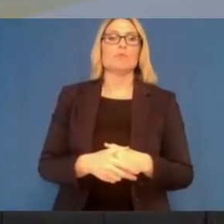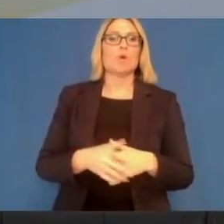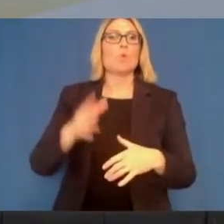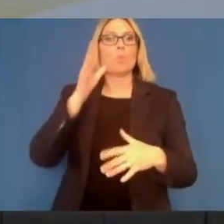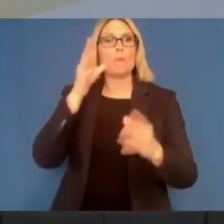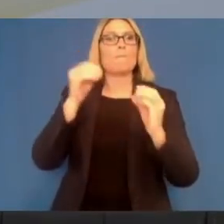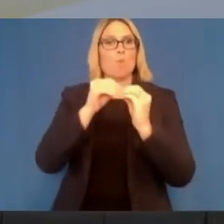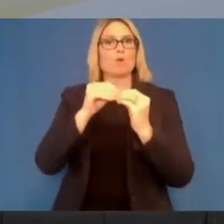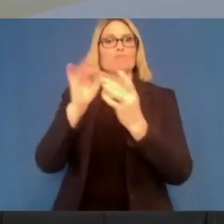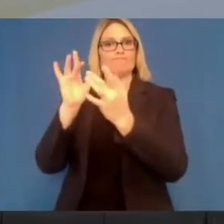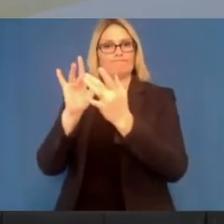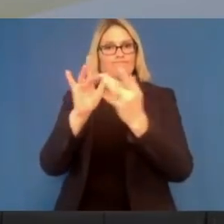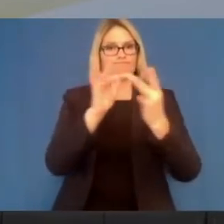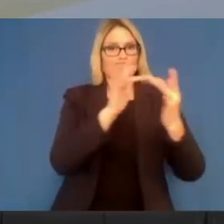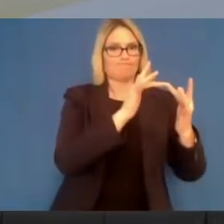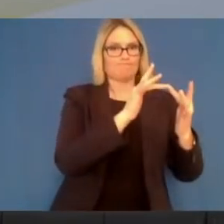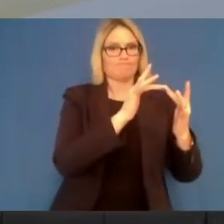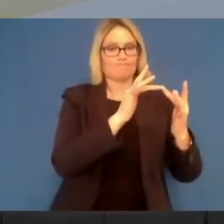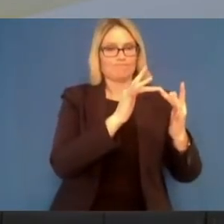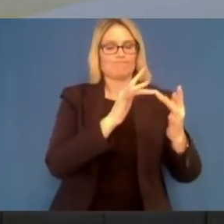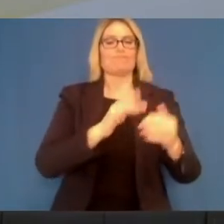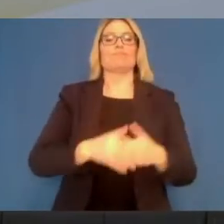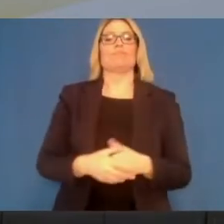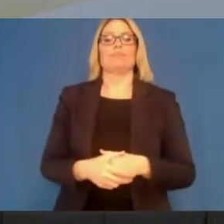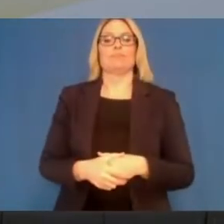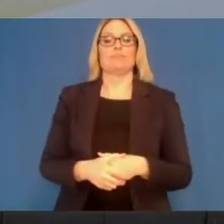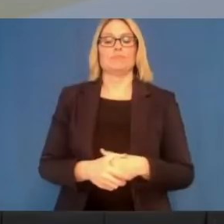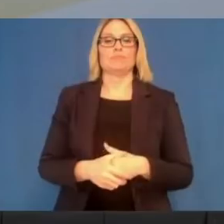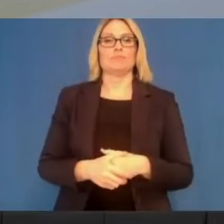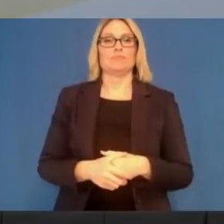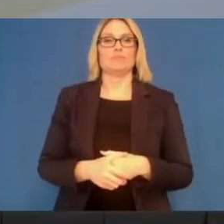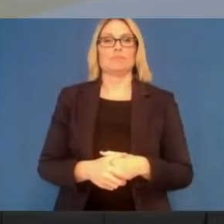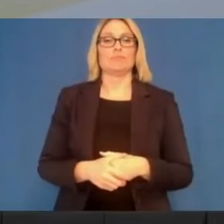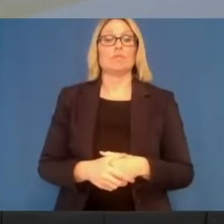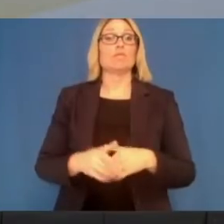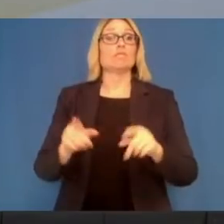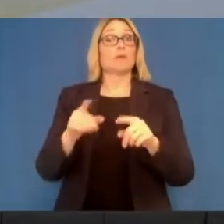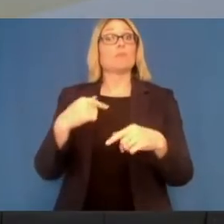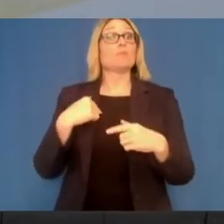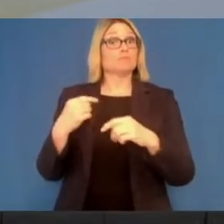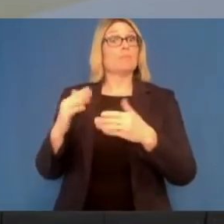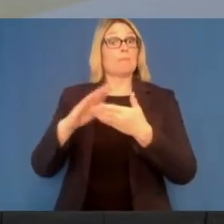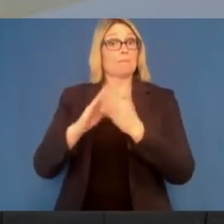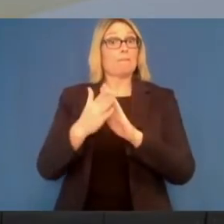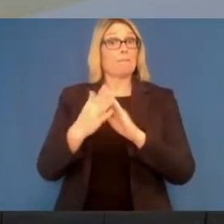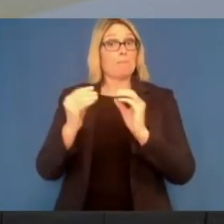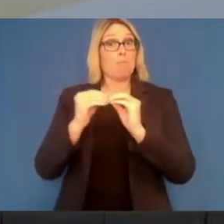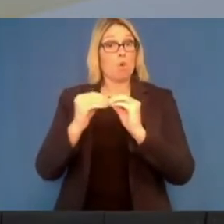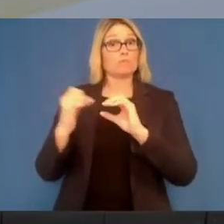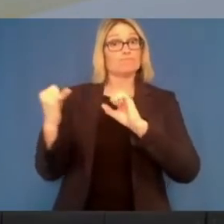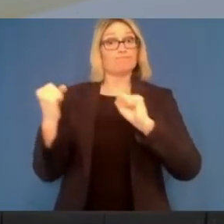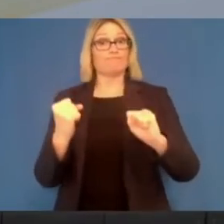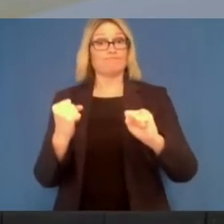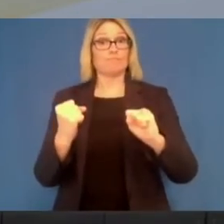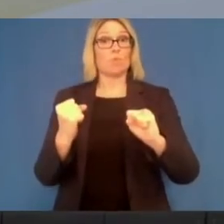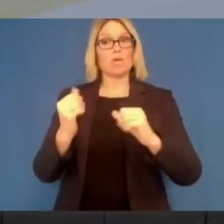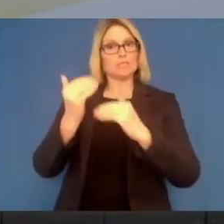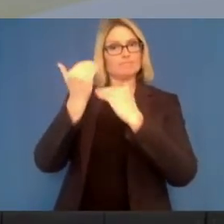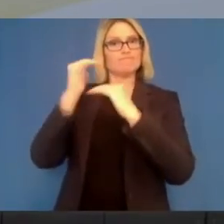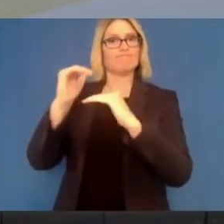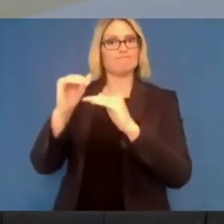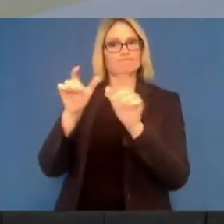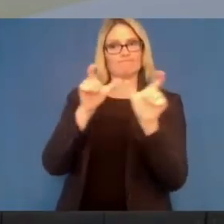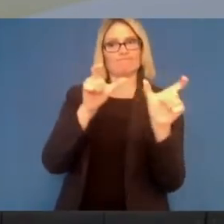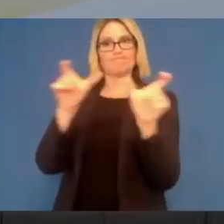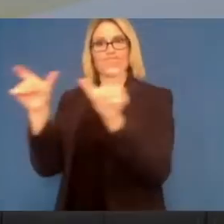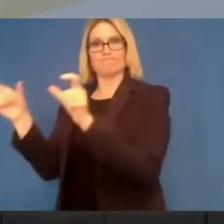contact tracing of all our cases. So as we strengthen our efforts to limit further spread of COVID-19 in our beautiful